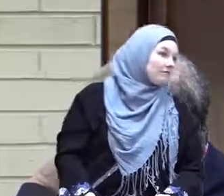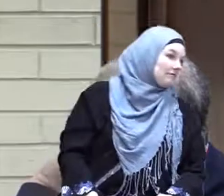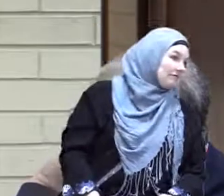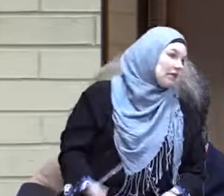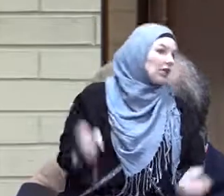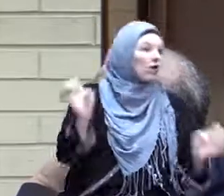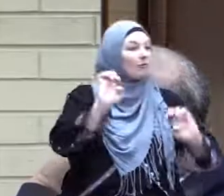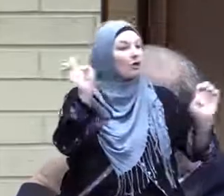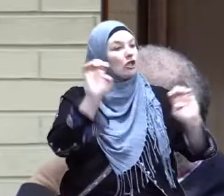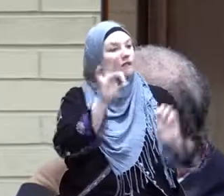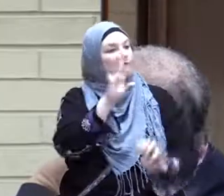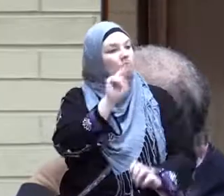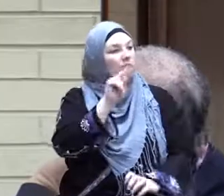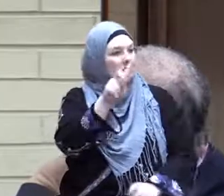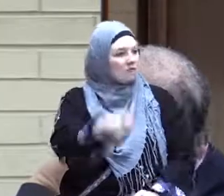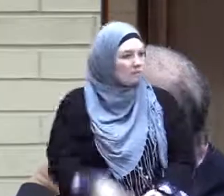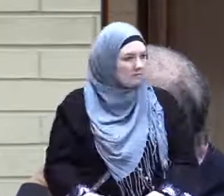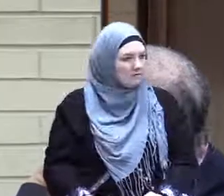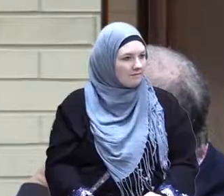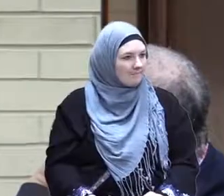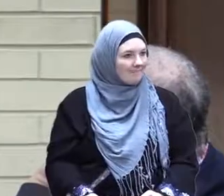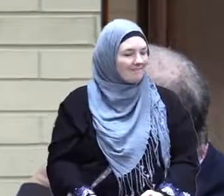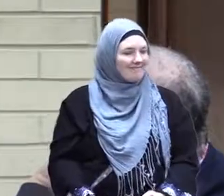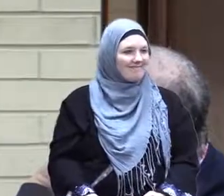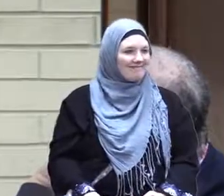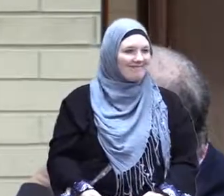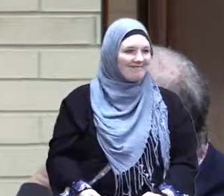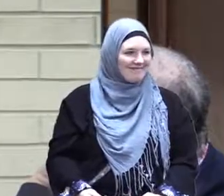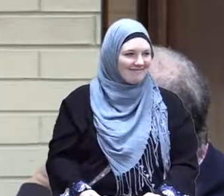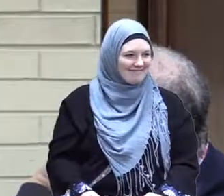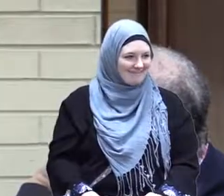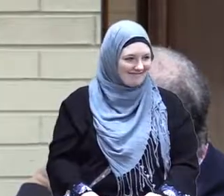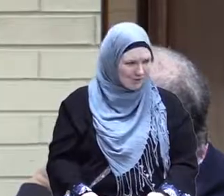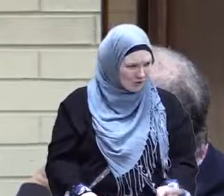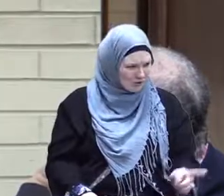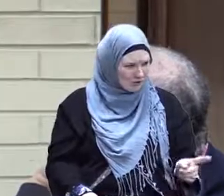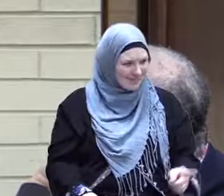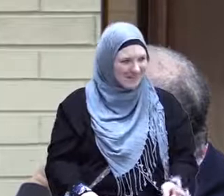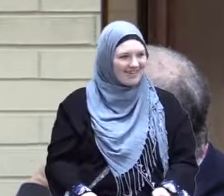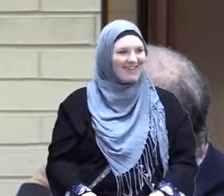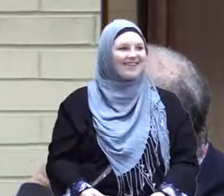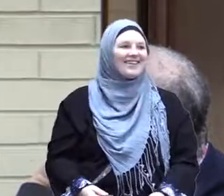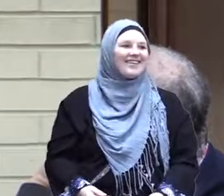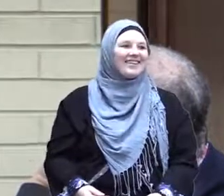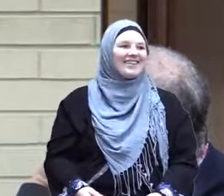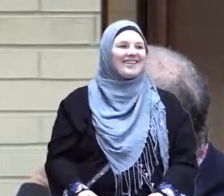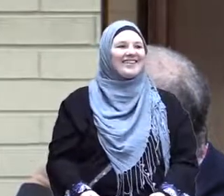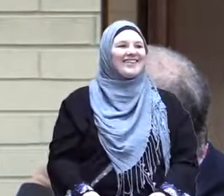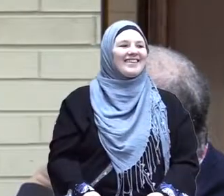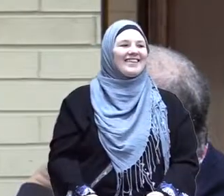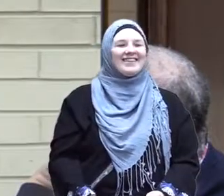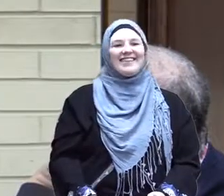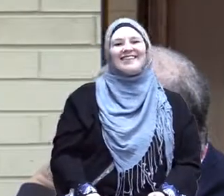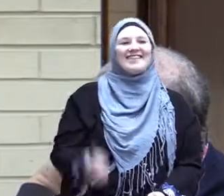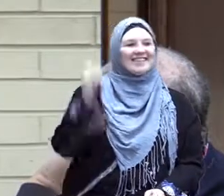Emergency fund, you could call it. And those who believe in what has been sent down unto you and has been sent down